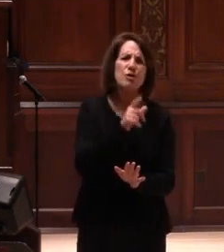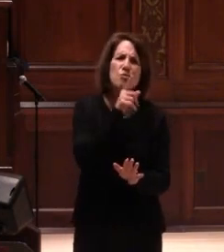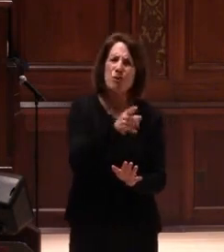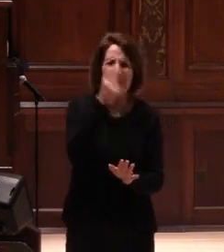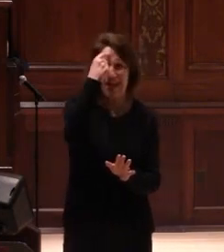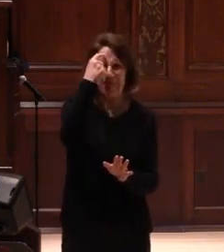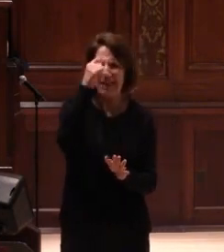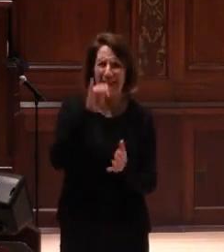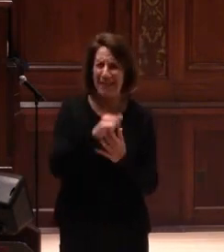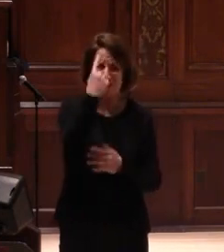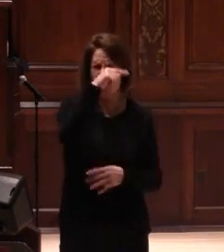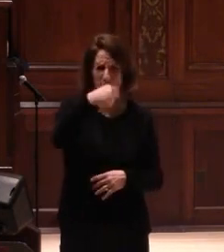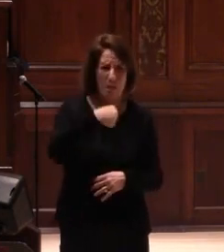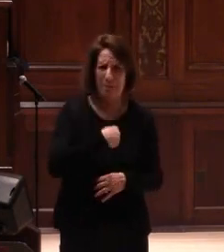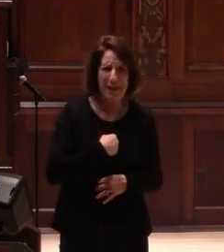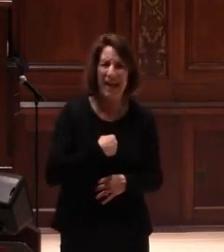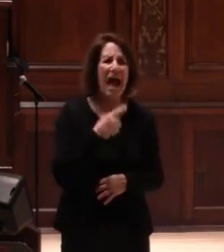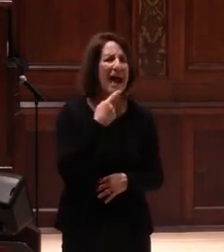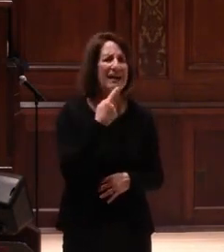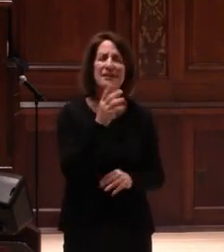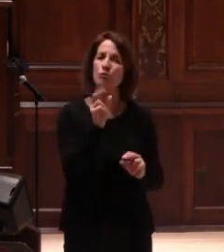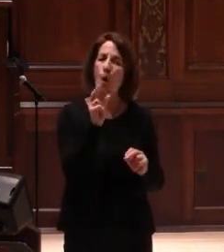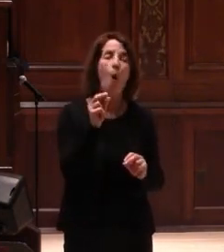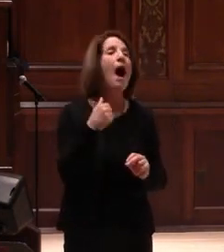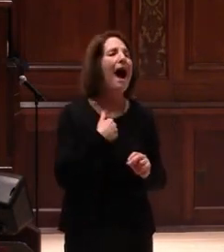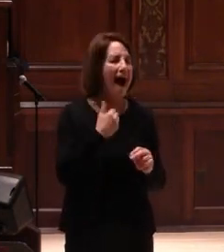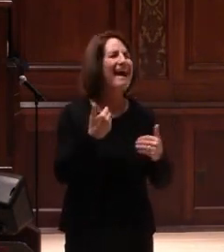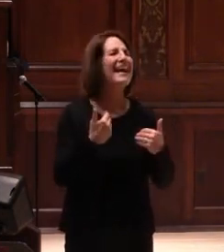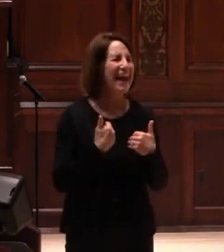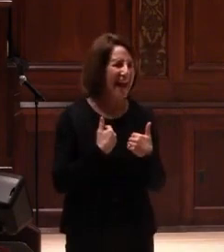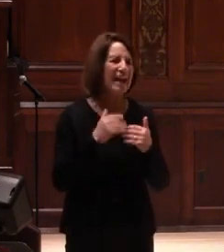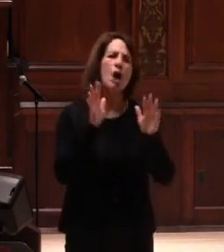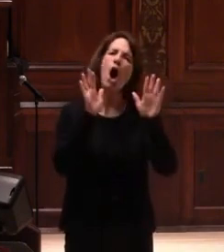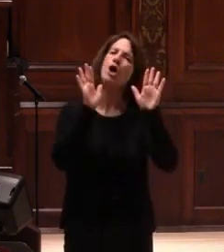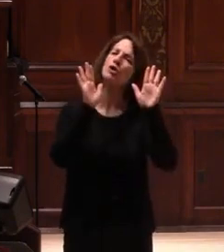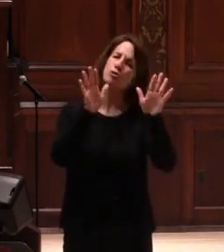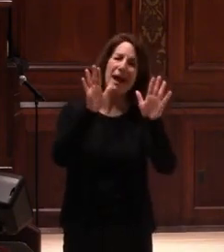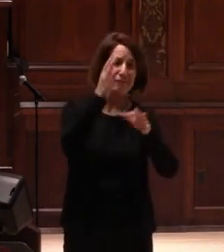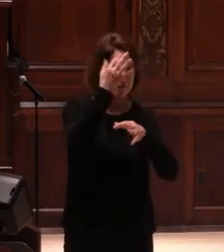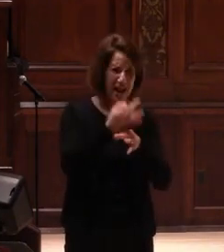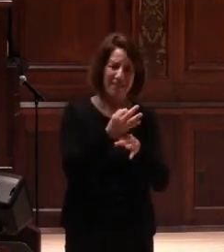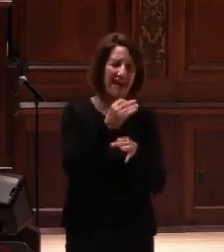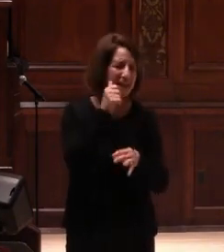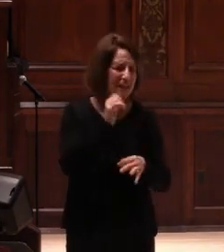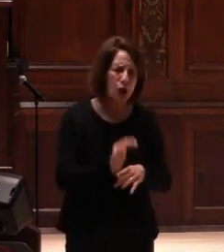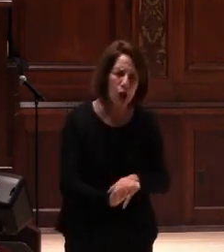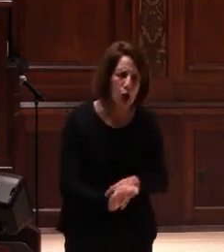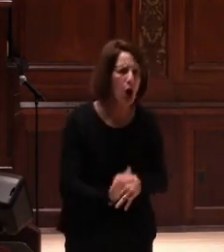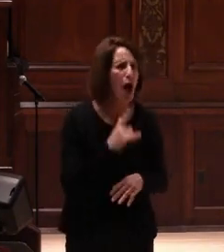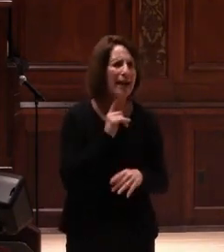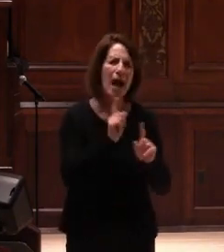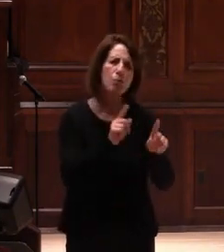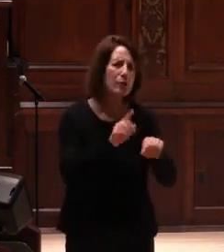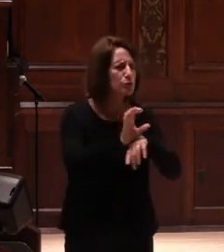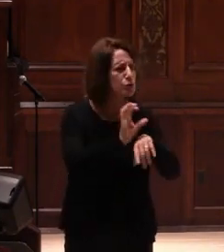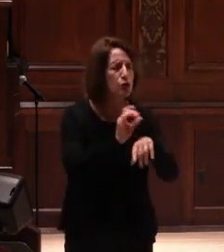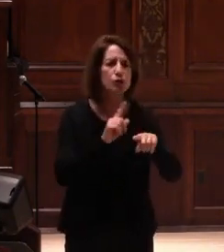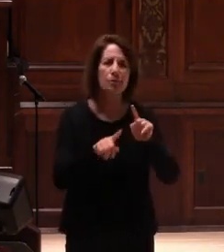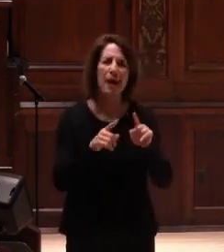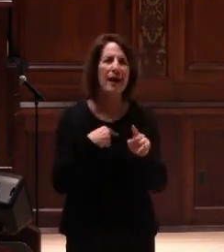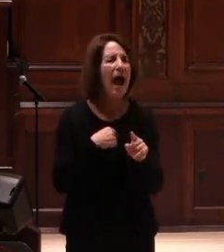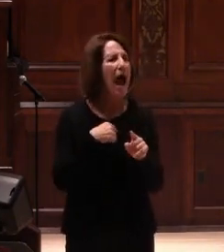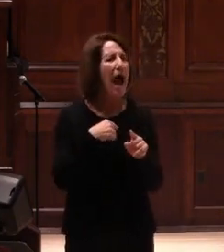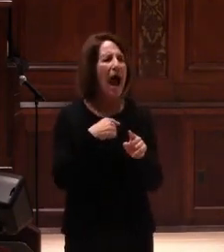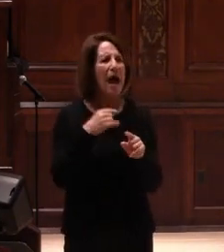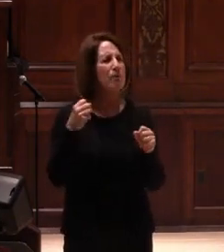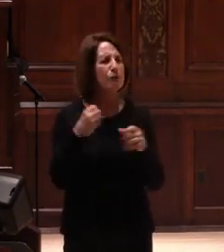that that's for me. I said, you know, I had a great faith as a little girl, and I grew up going to church, but I'm just afraid that I drank